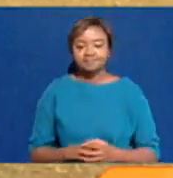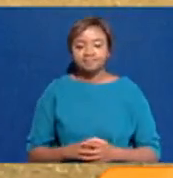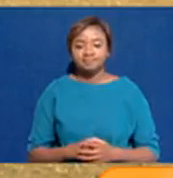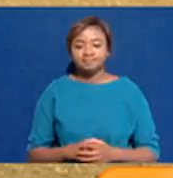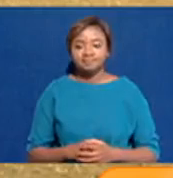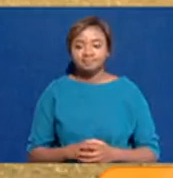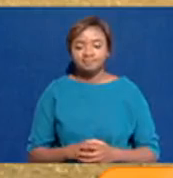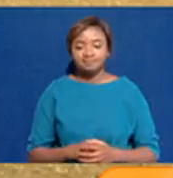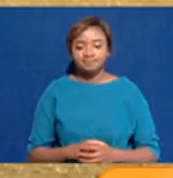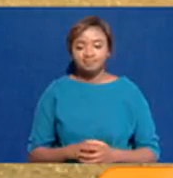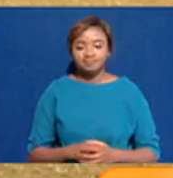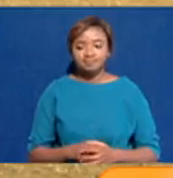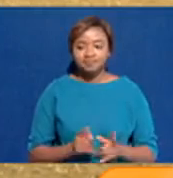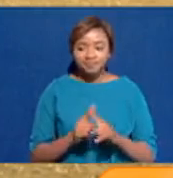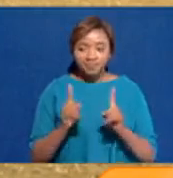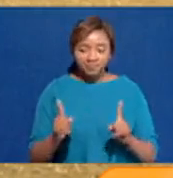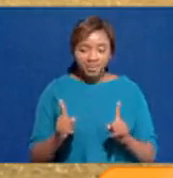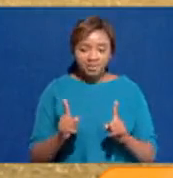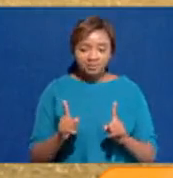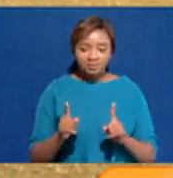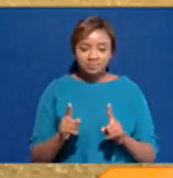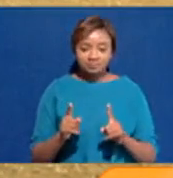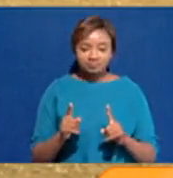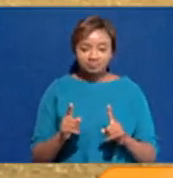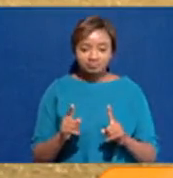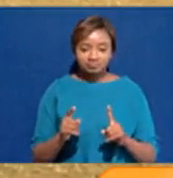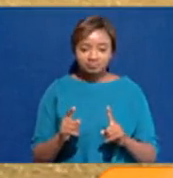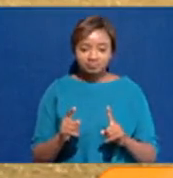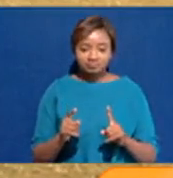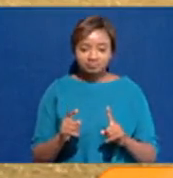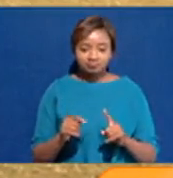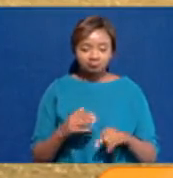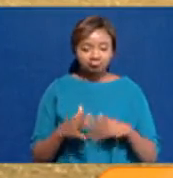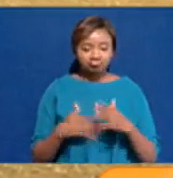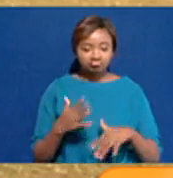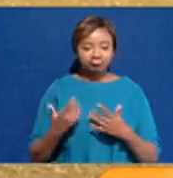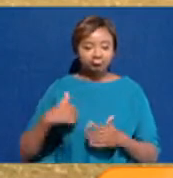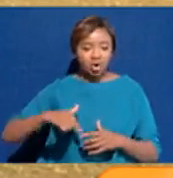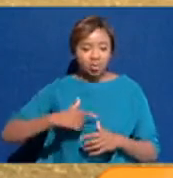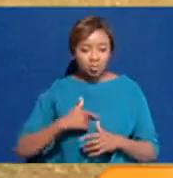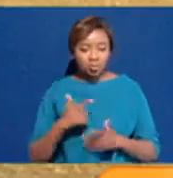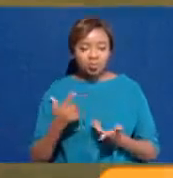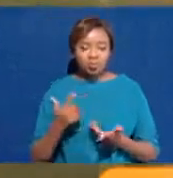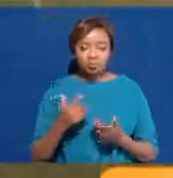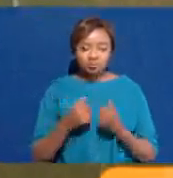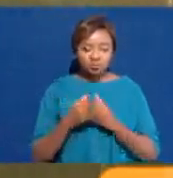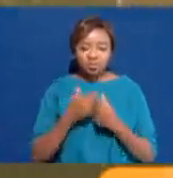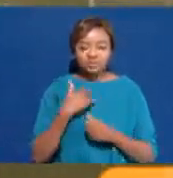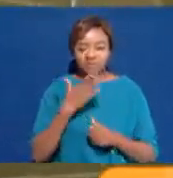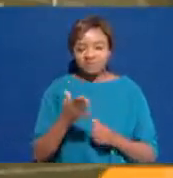Zingine flashes tu, lakini ile consistency kwenye katikati na wachezaji wetu imekuwa kidogo ni shida.